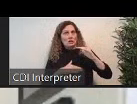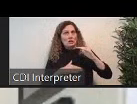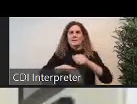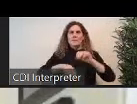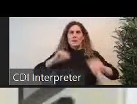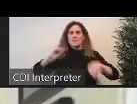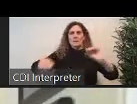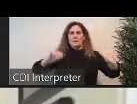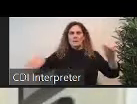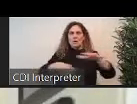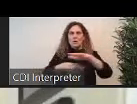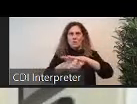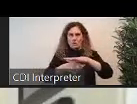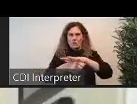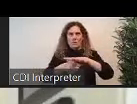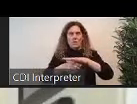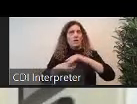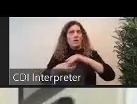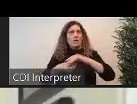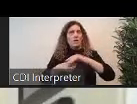Center.